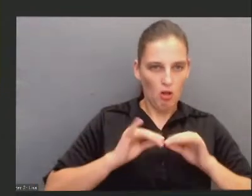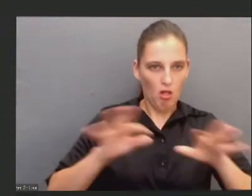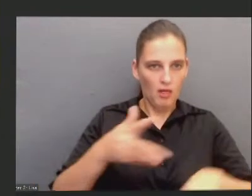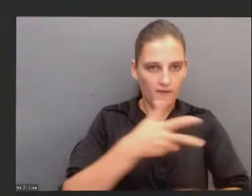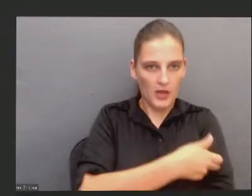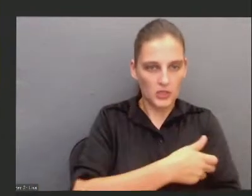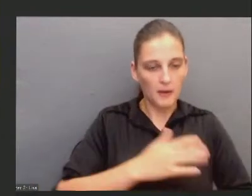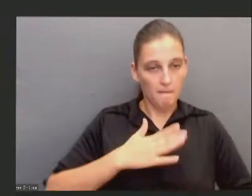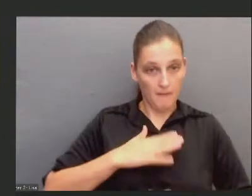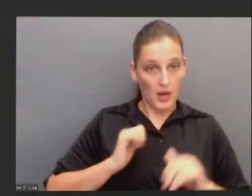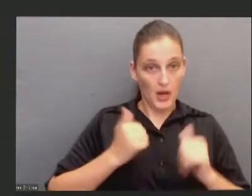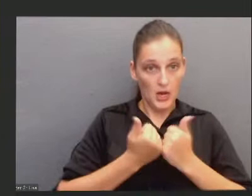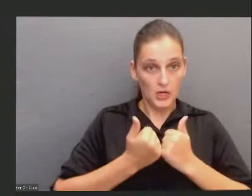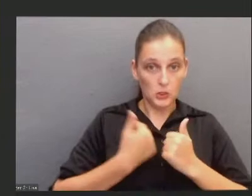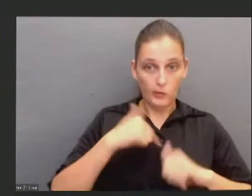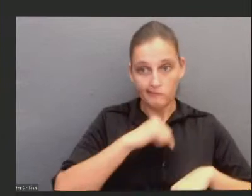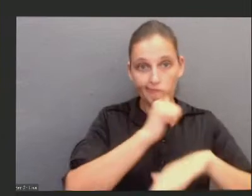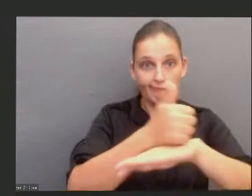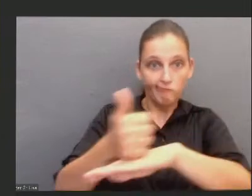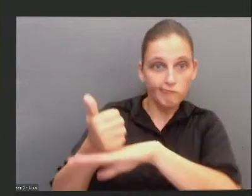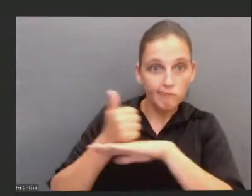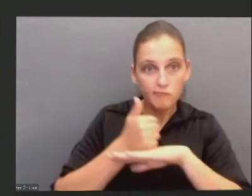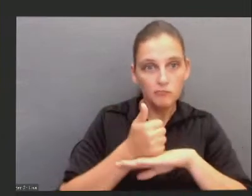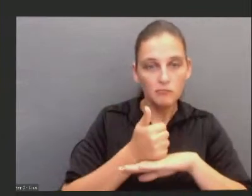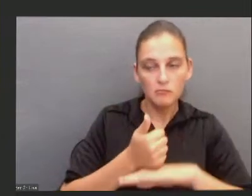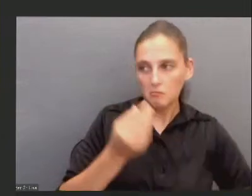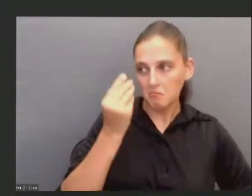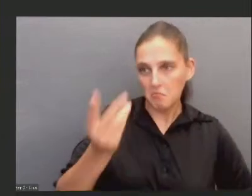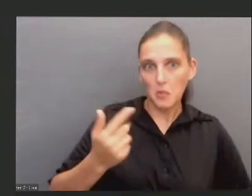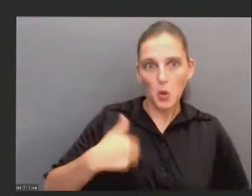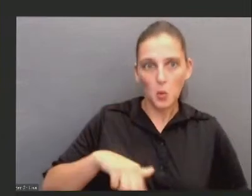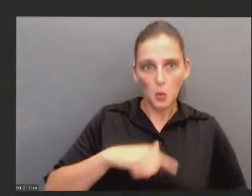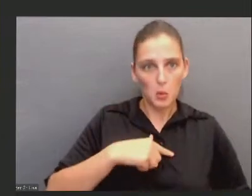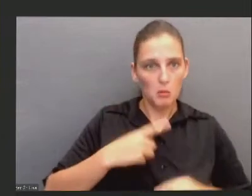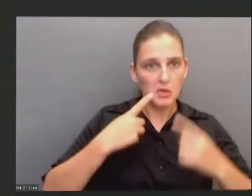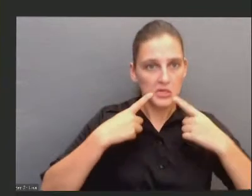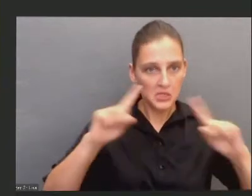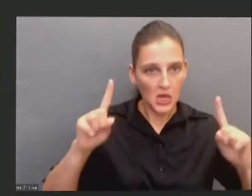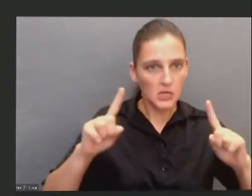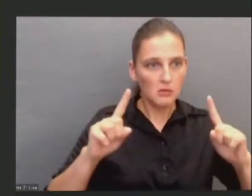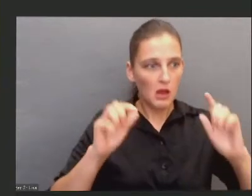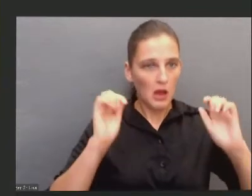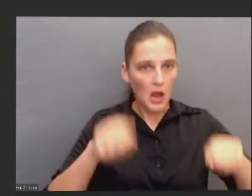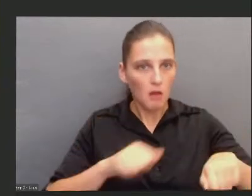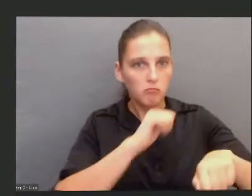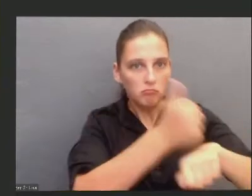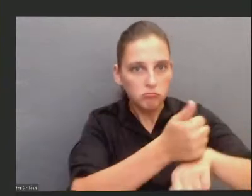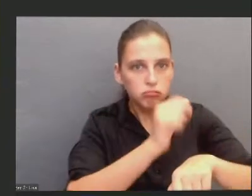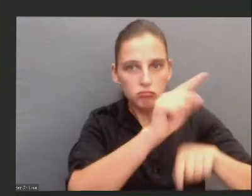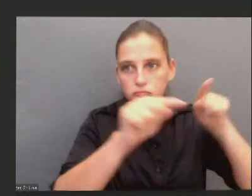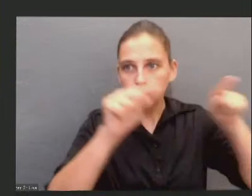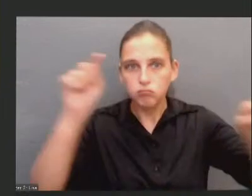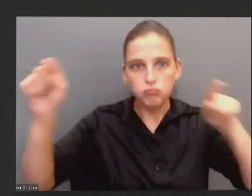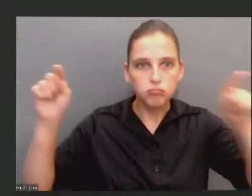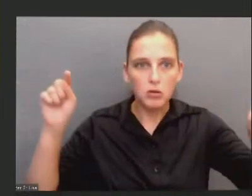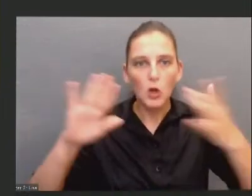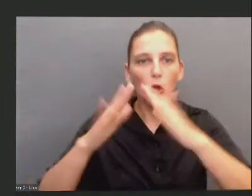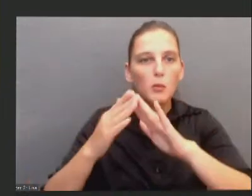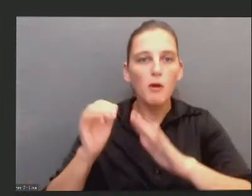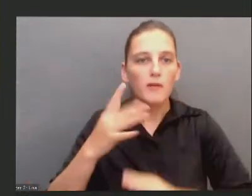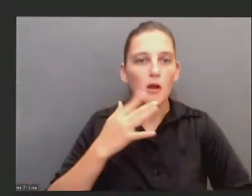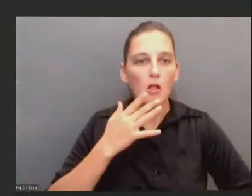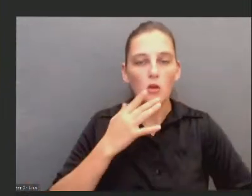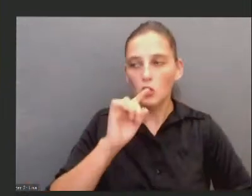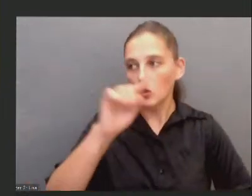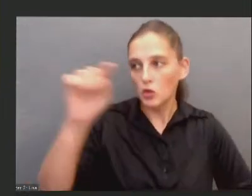very successful in reaching communities of color, those that were hardest hit because of the use of data. We used it on